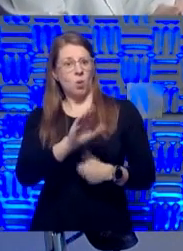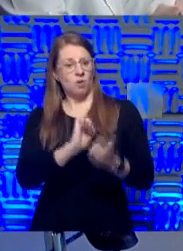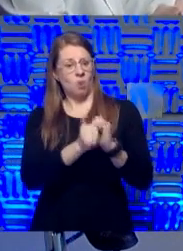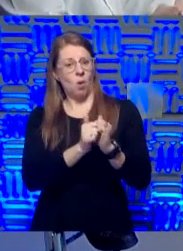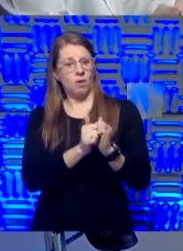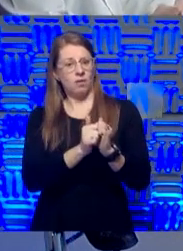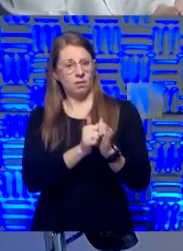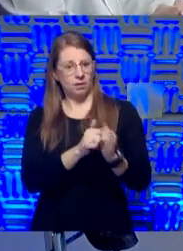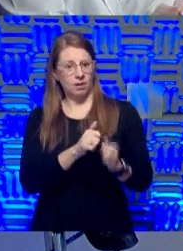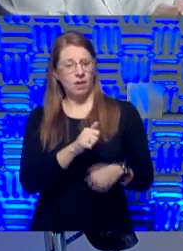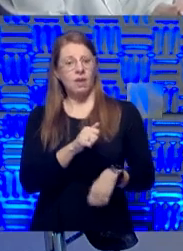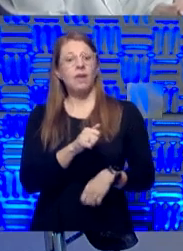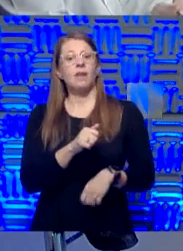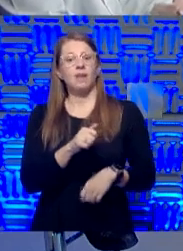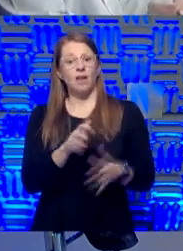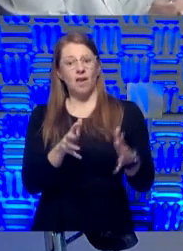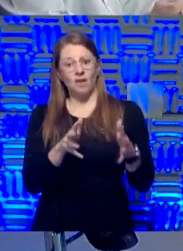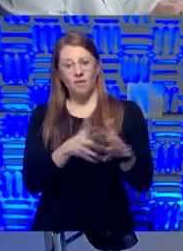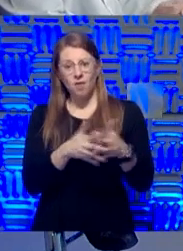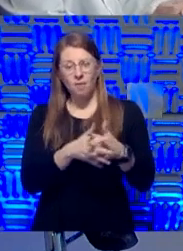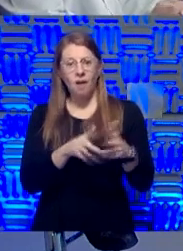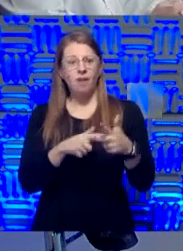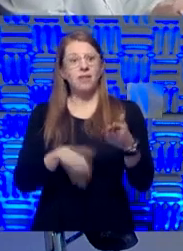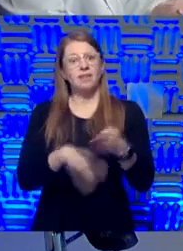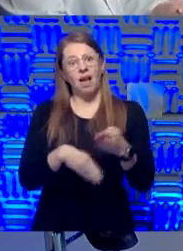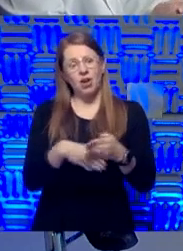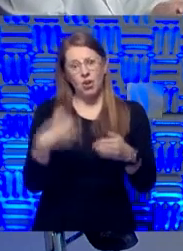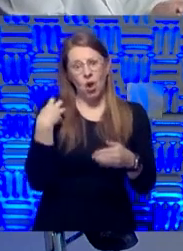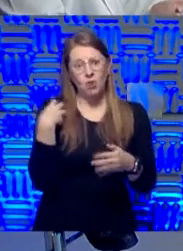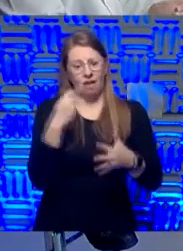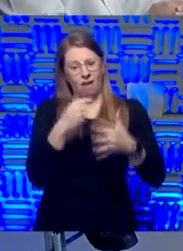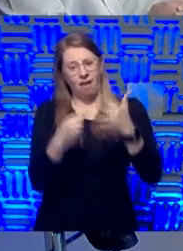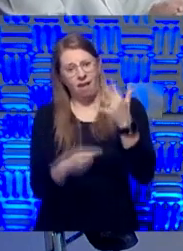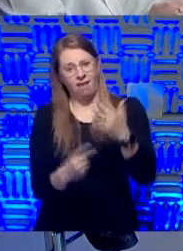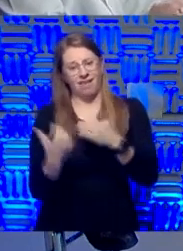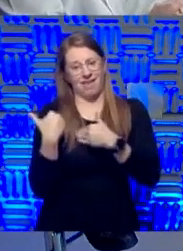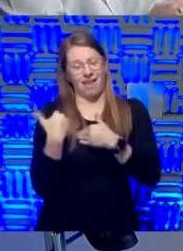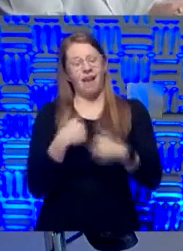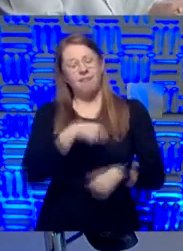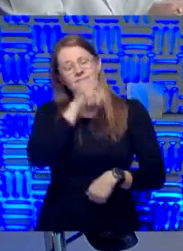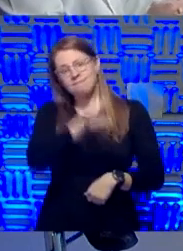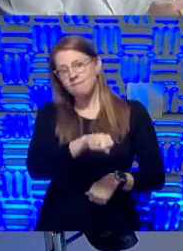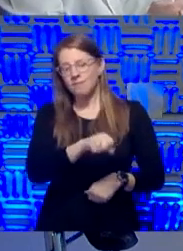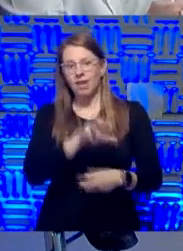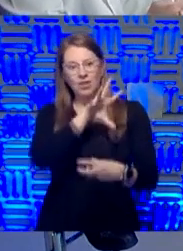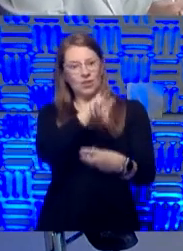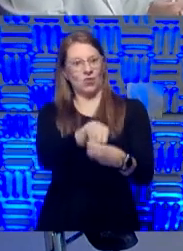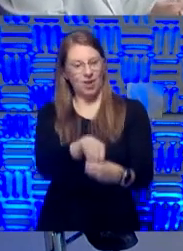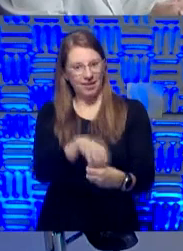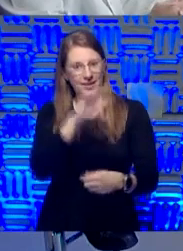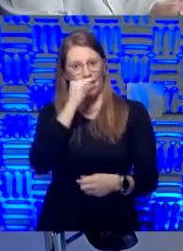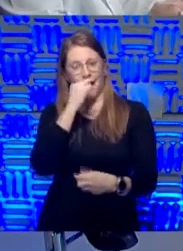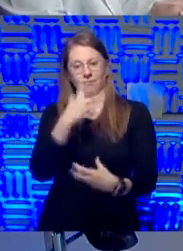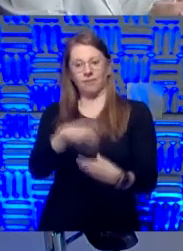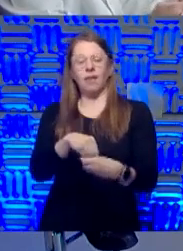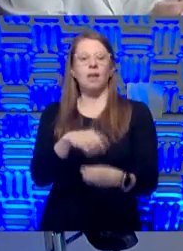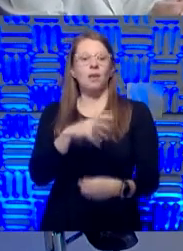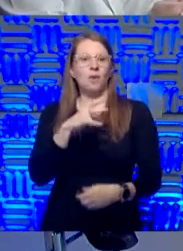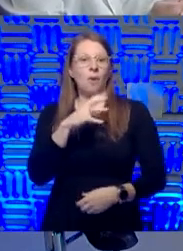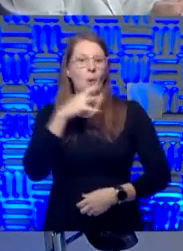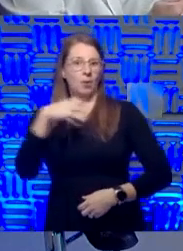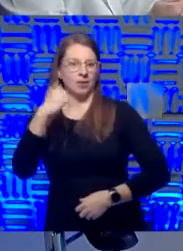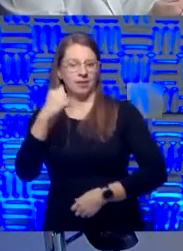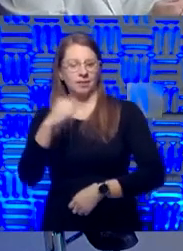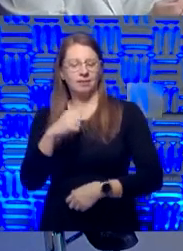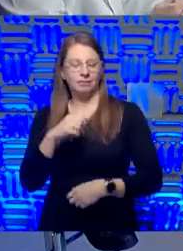rec basketball and football and soccer coach, I know that I loved having my kids out there. Our dance class, my oldest was a